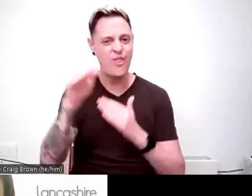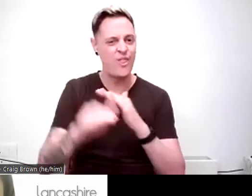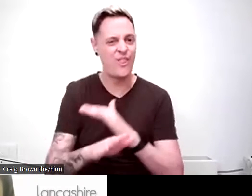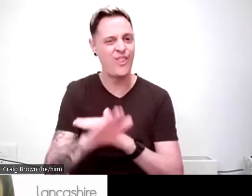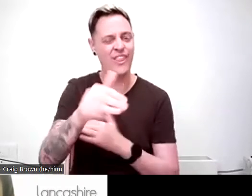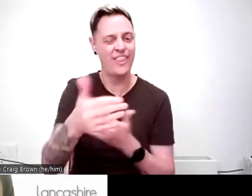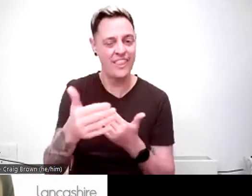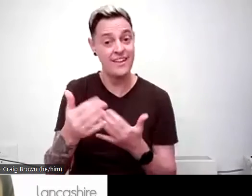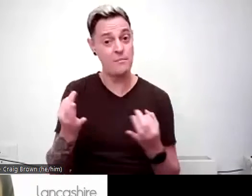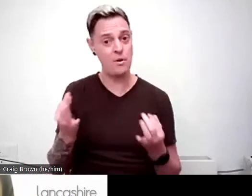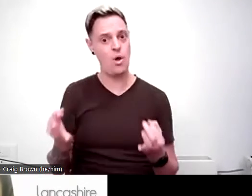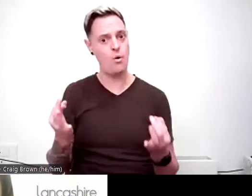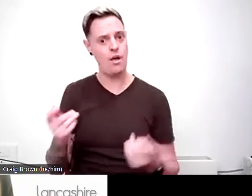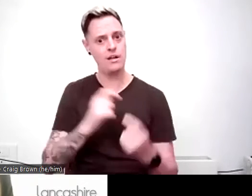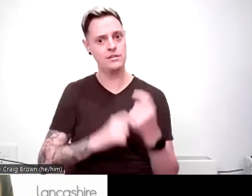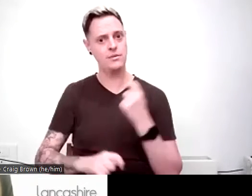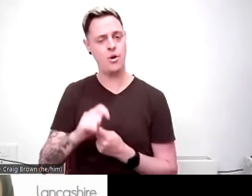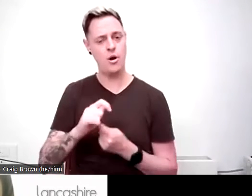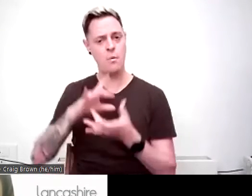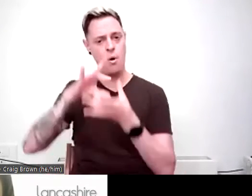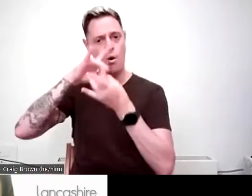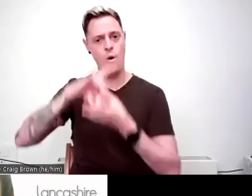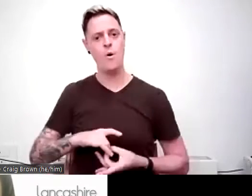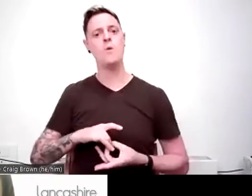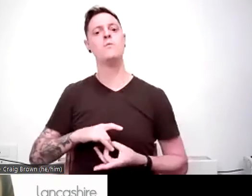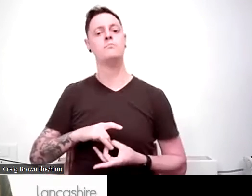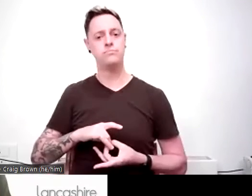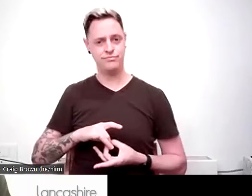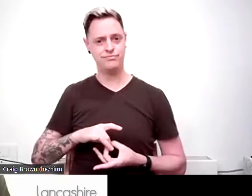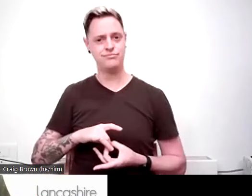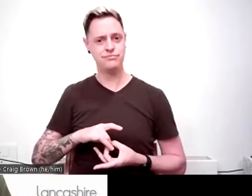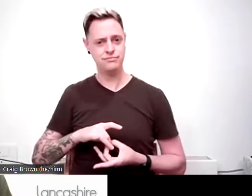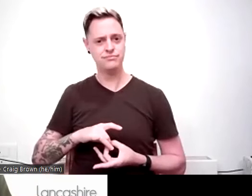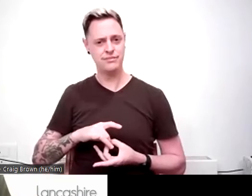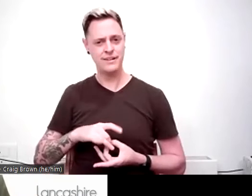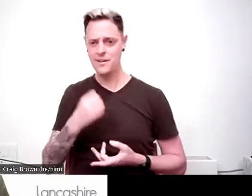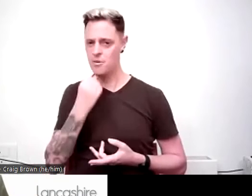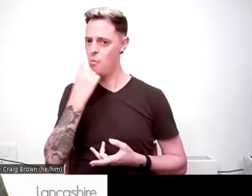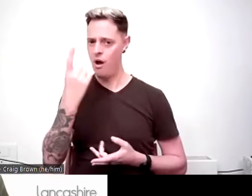the one main thing that has